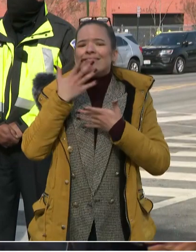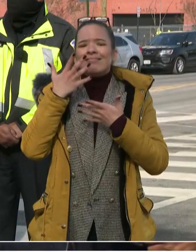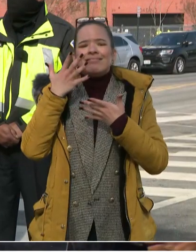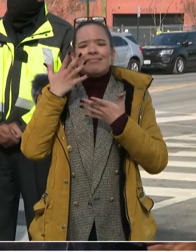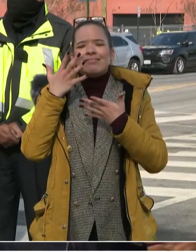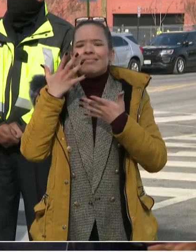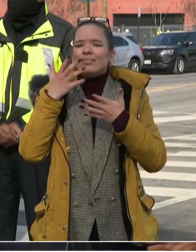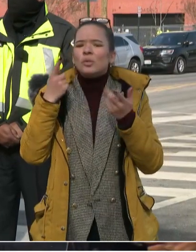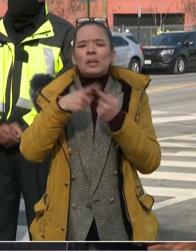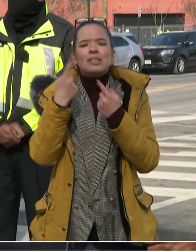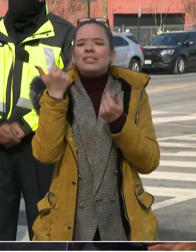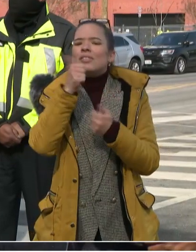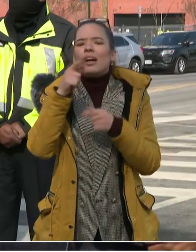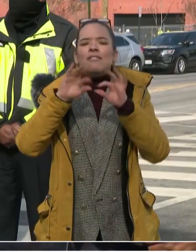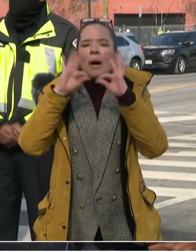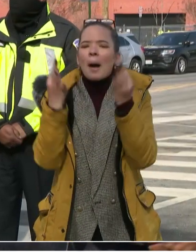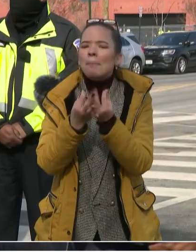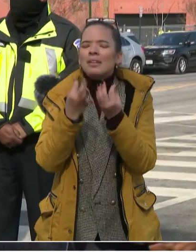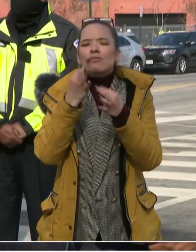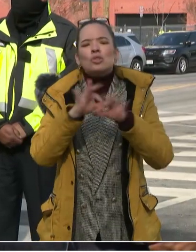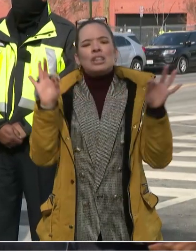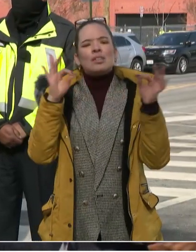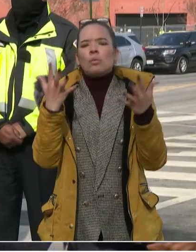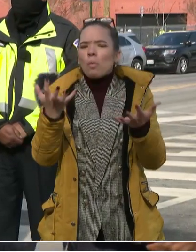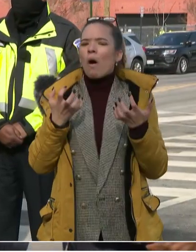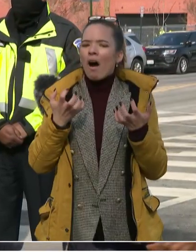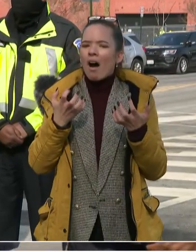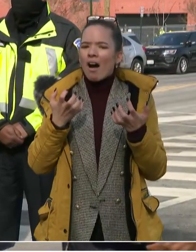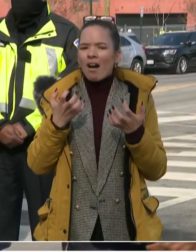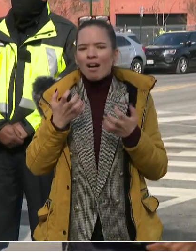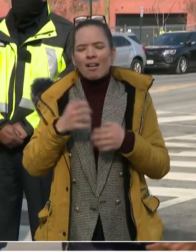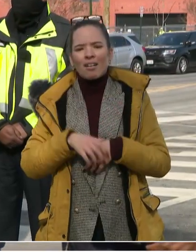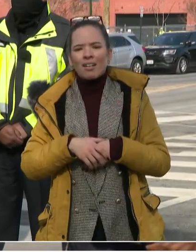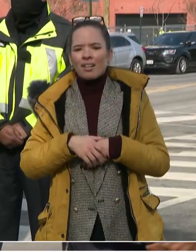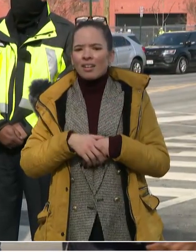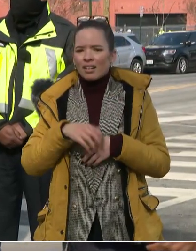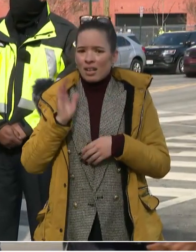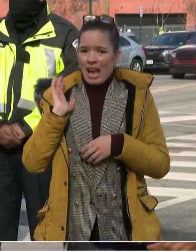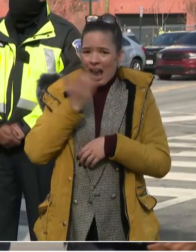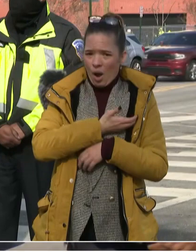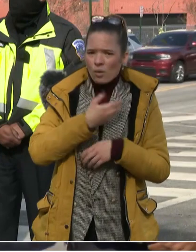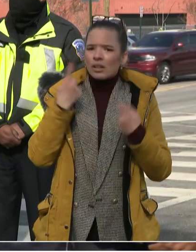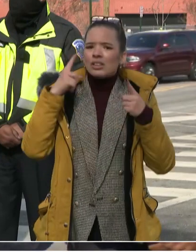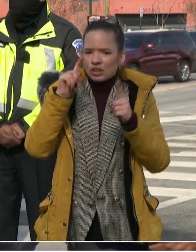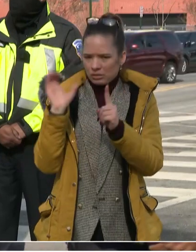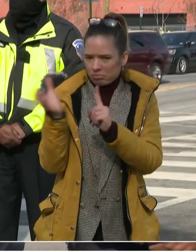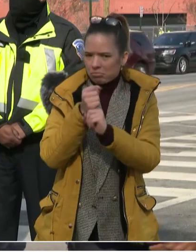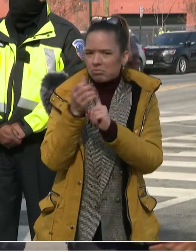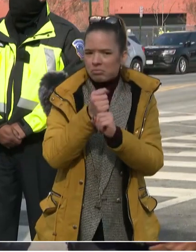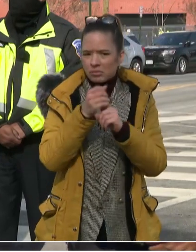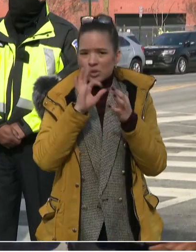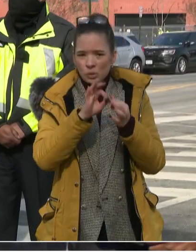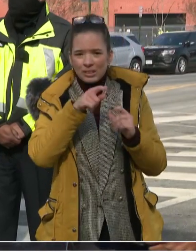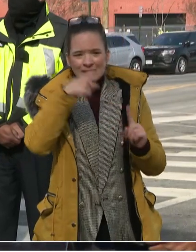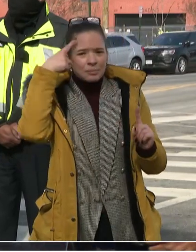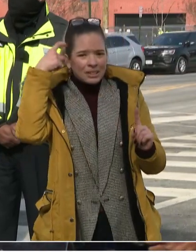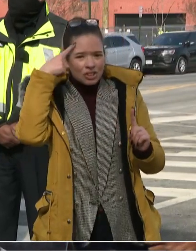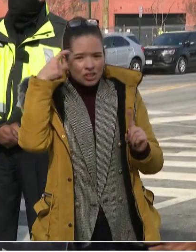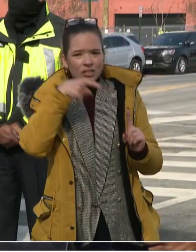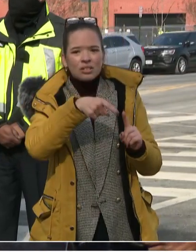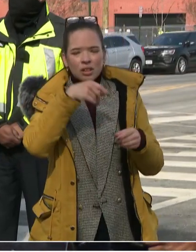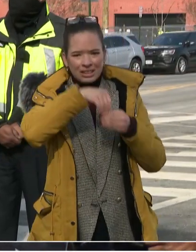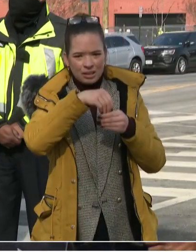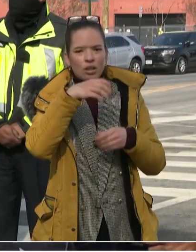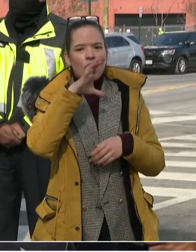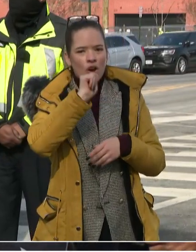collaboration on our cross-border initiative resulted in the successful apprehension of suspects involved in the carjacking of the